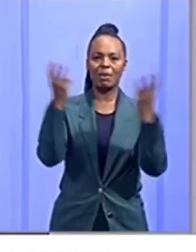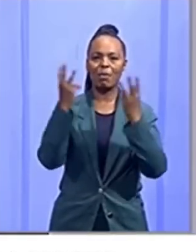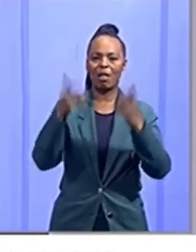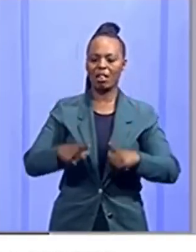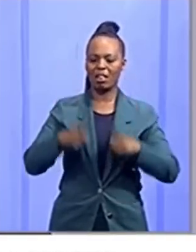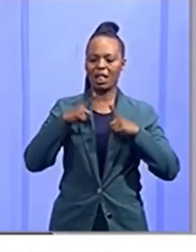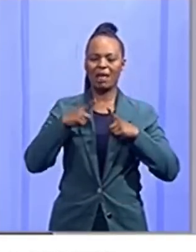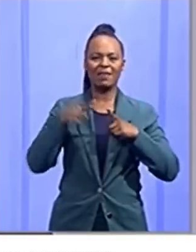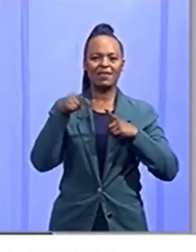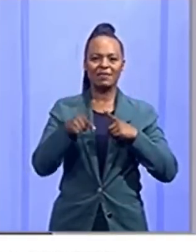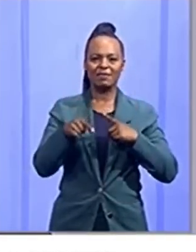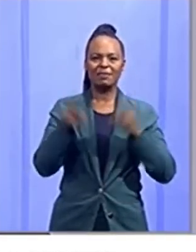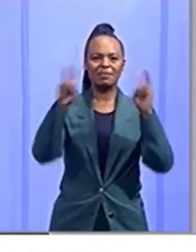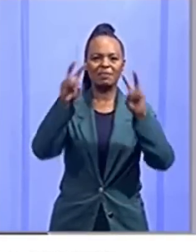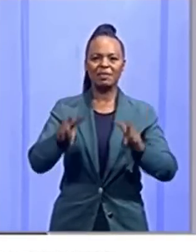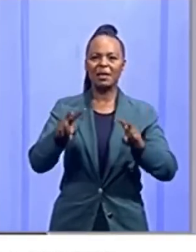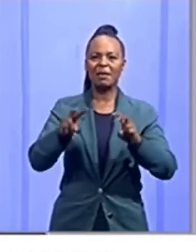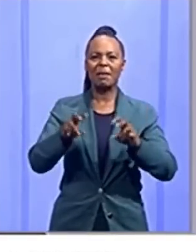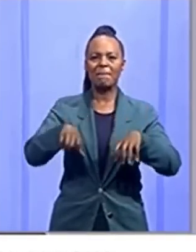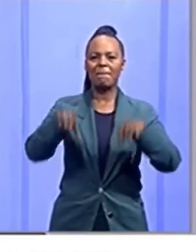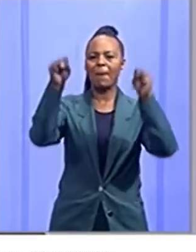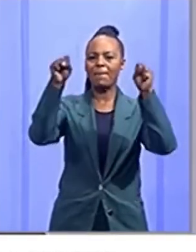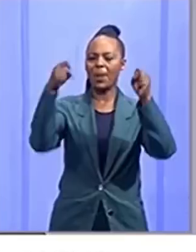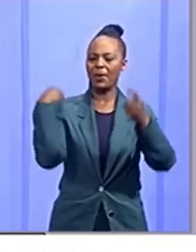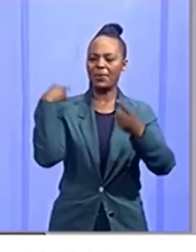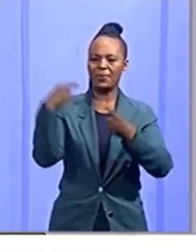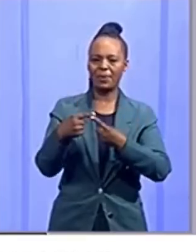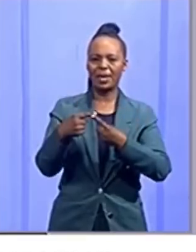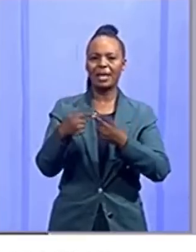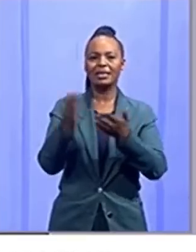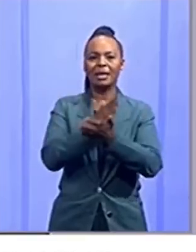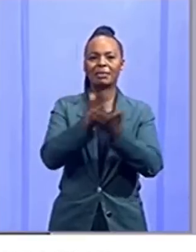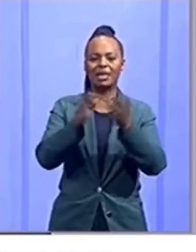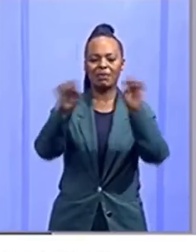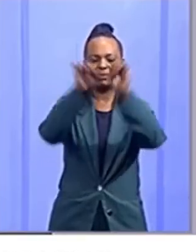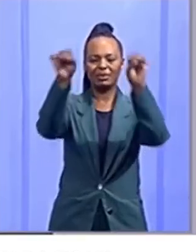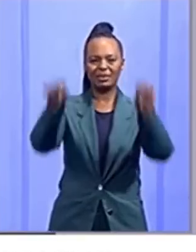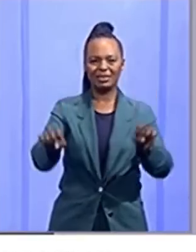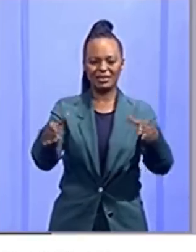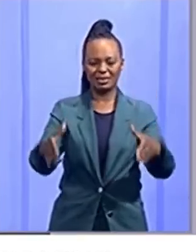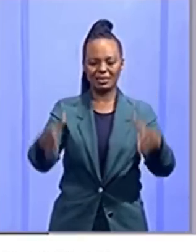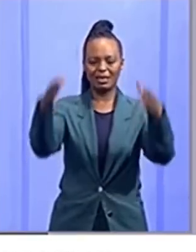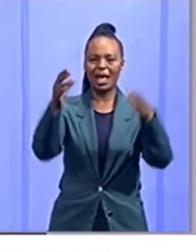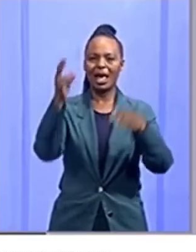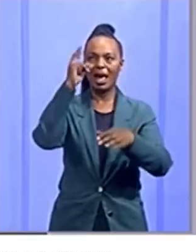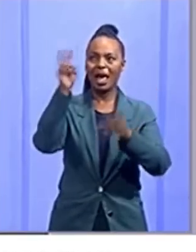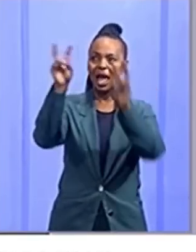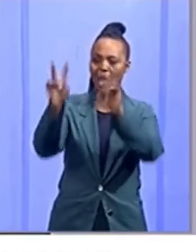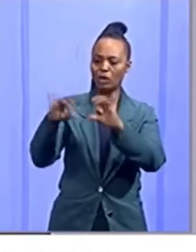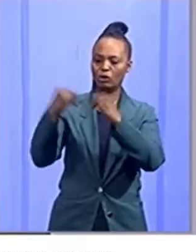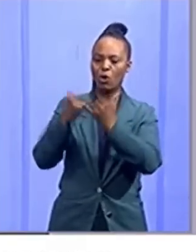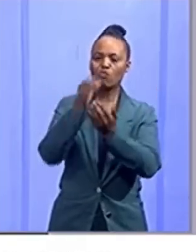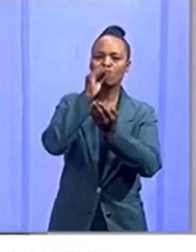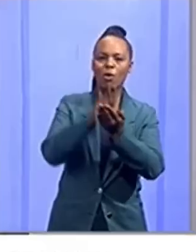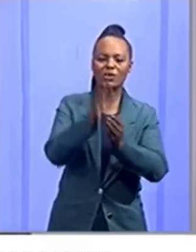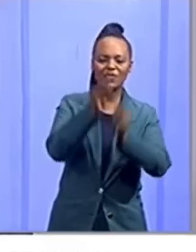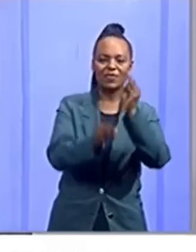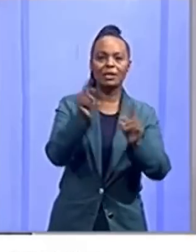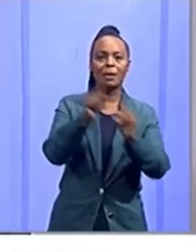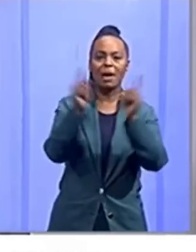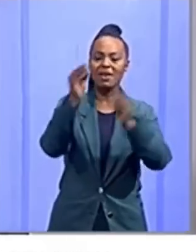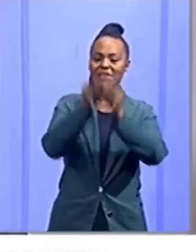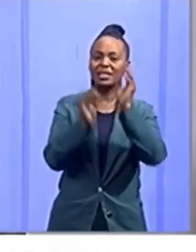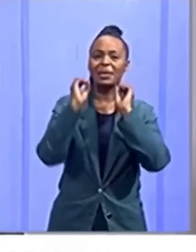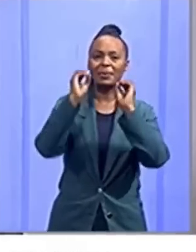electricity. Issue tona ke di transformers, tse le gore Eskom has been promising to fix them and is not coming to the party. In terms